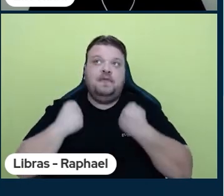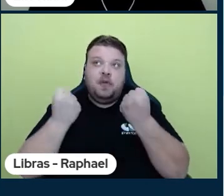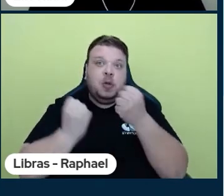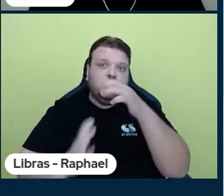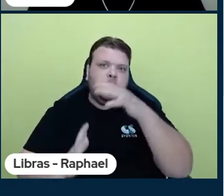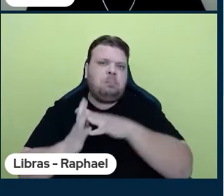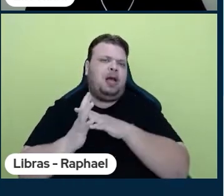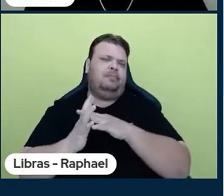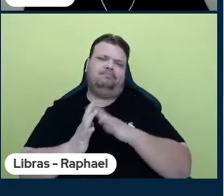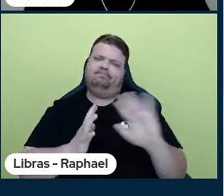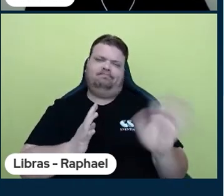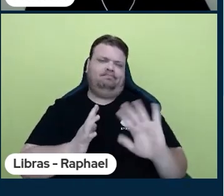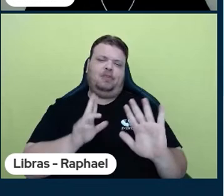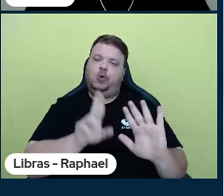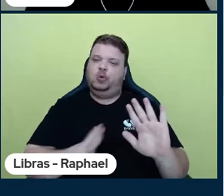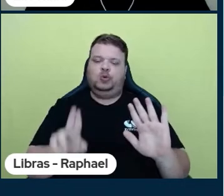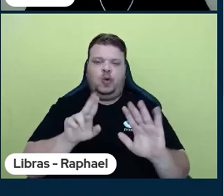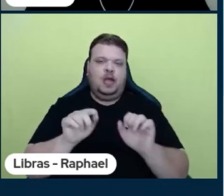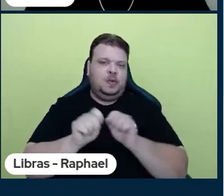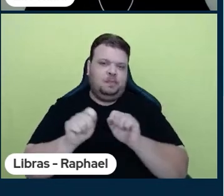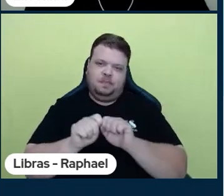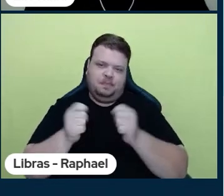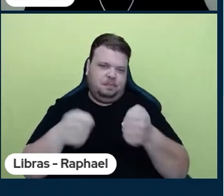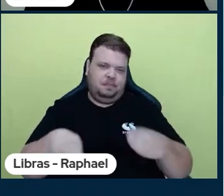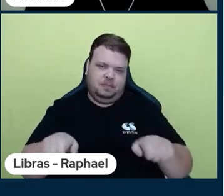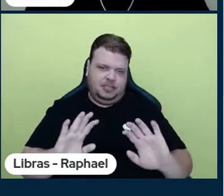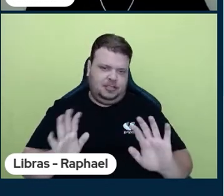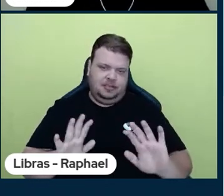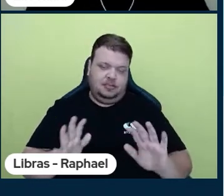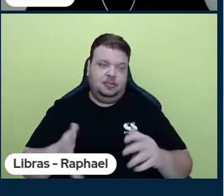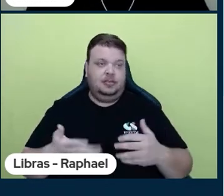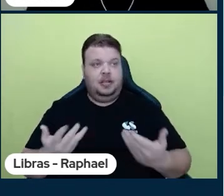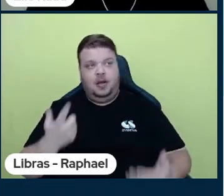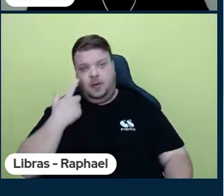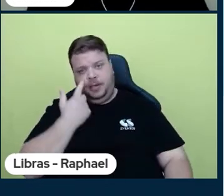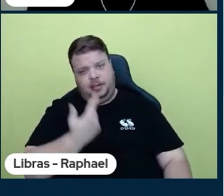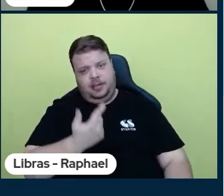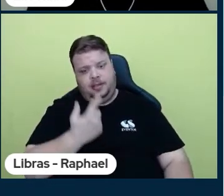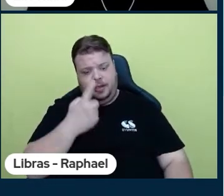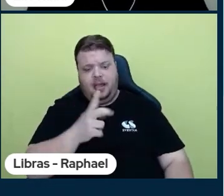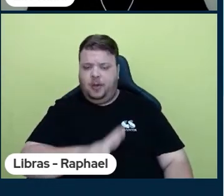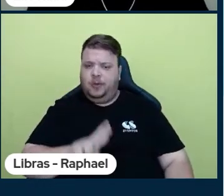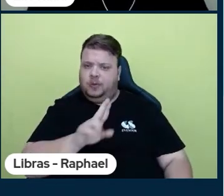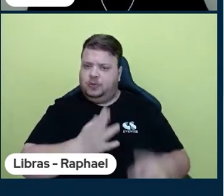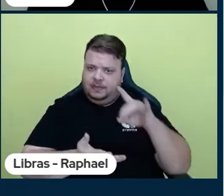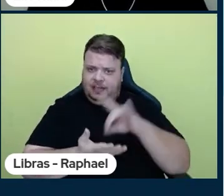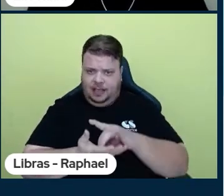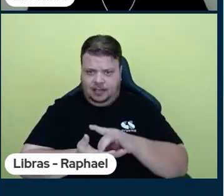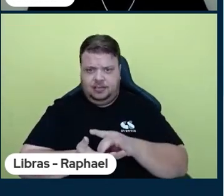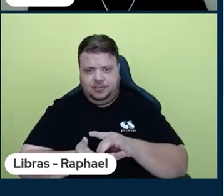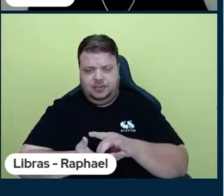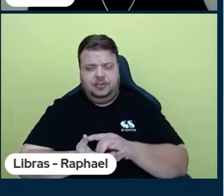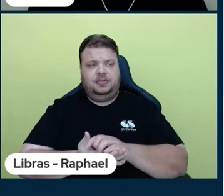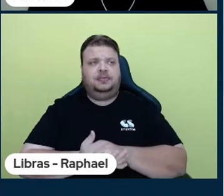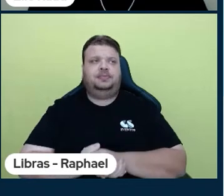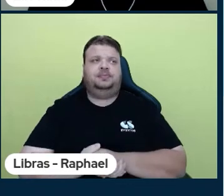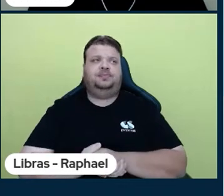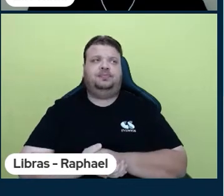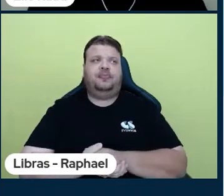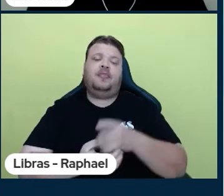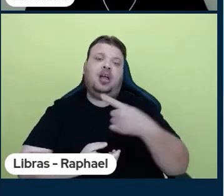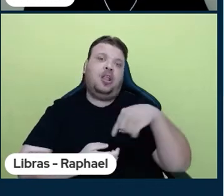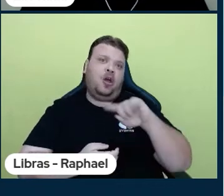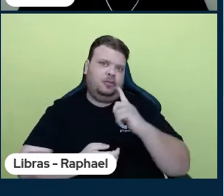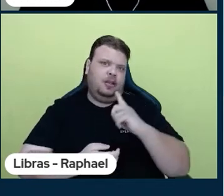on WordLift. If we go and search for this query, what can GPT-3 achieve for